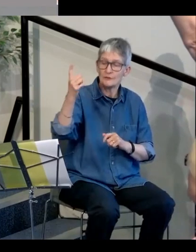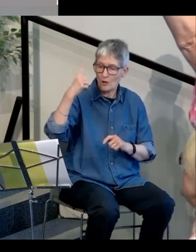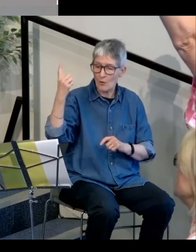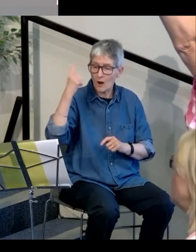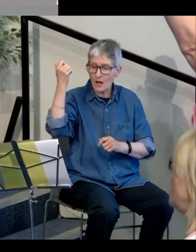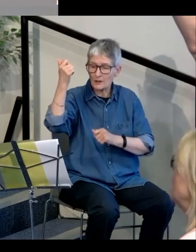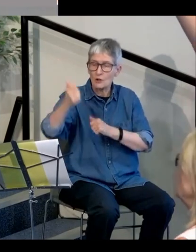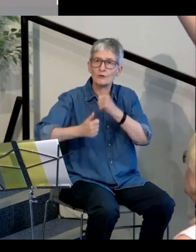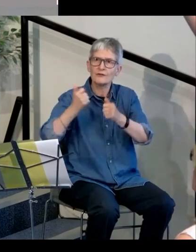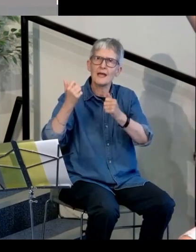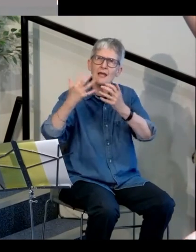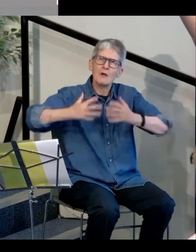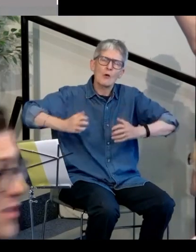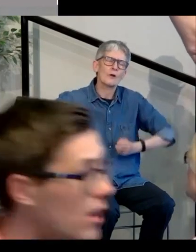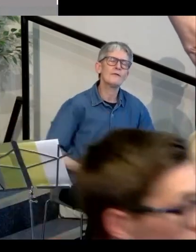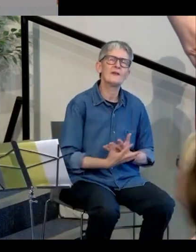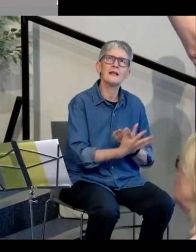There is one.